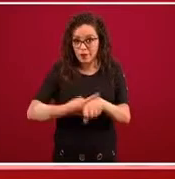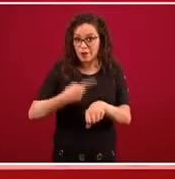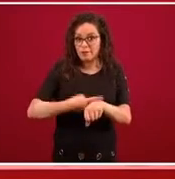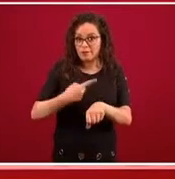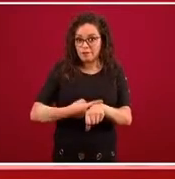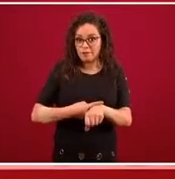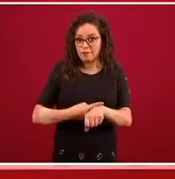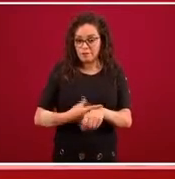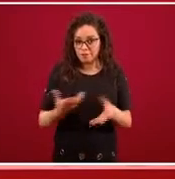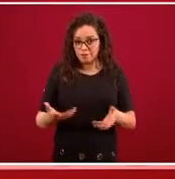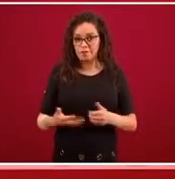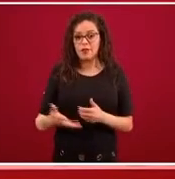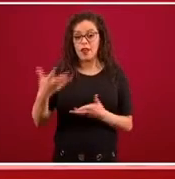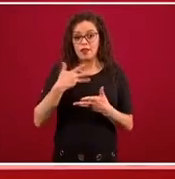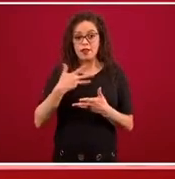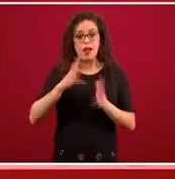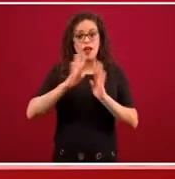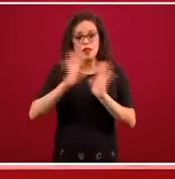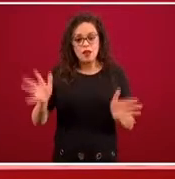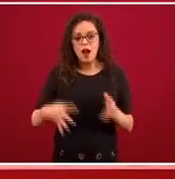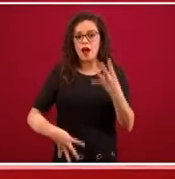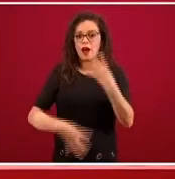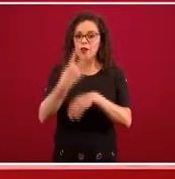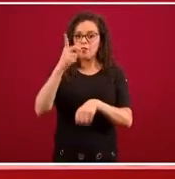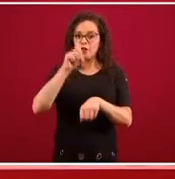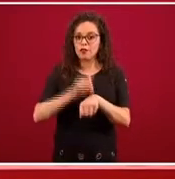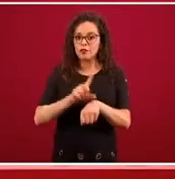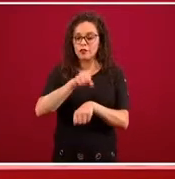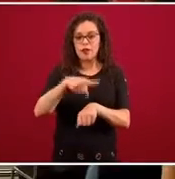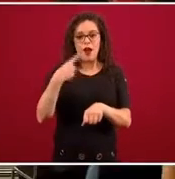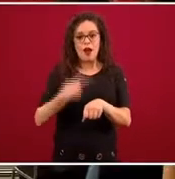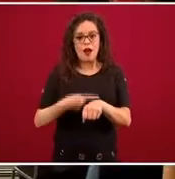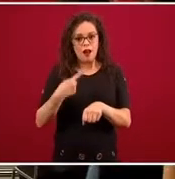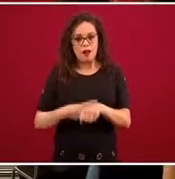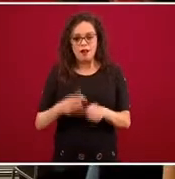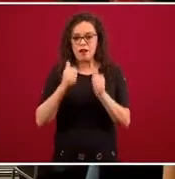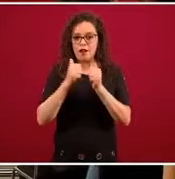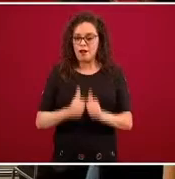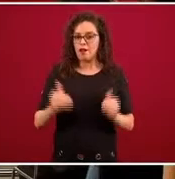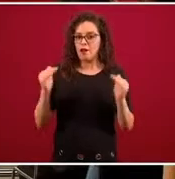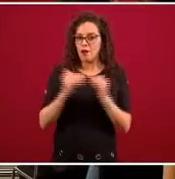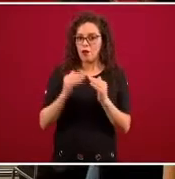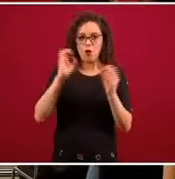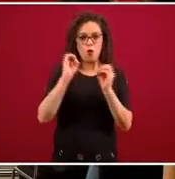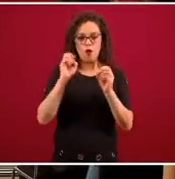now, who have